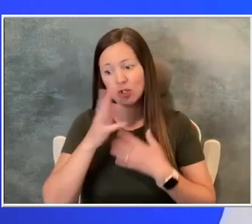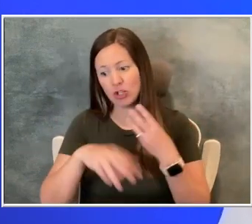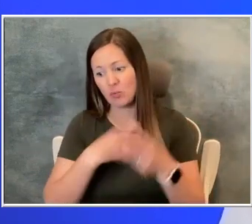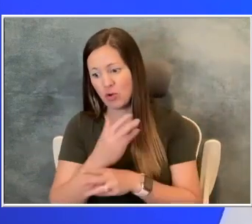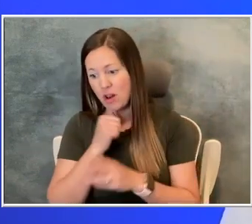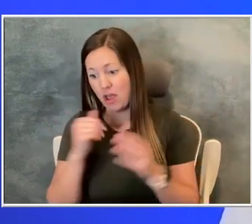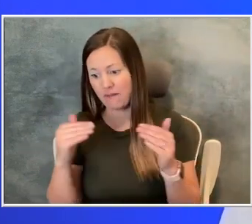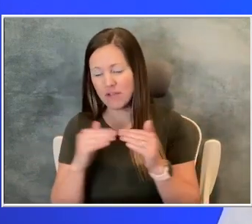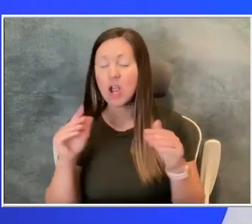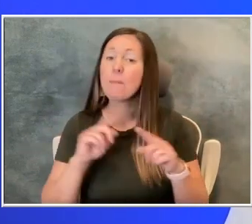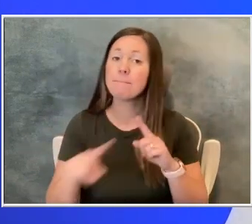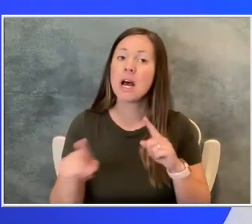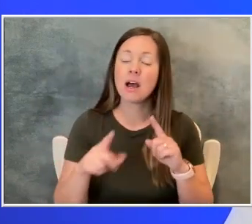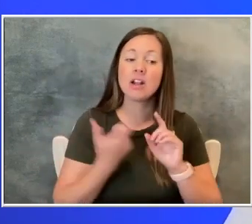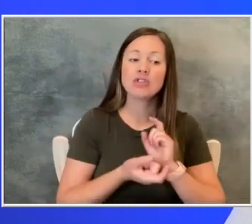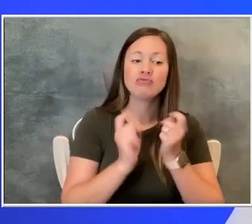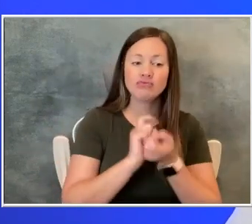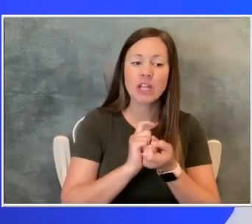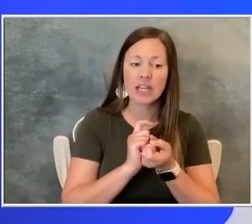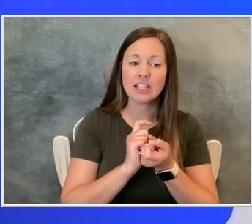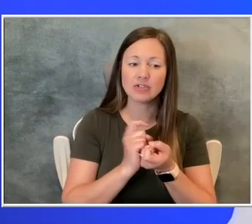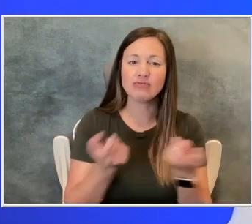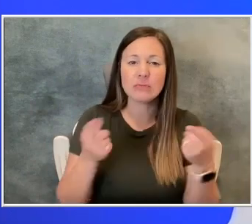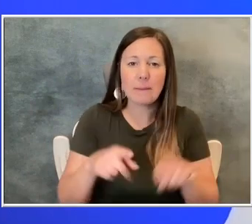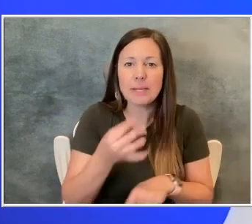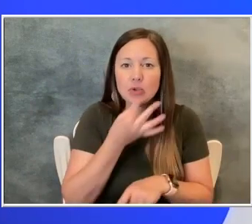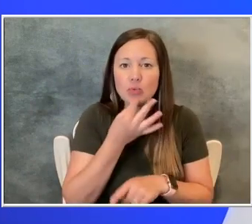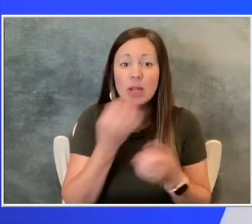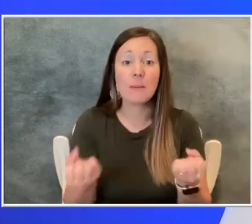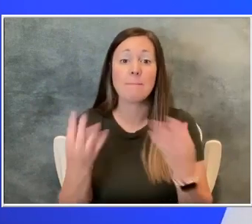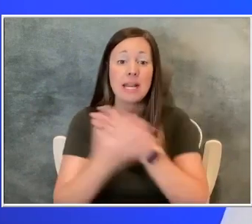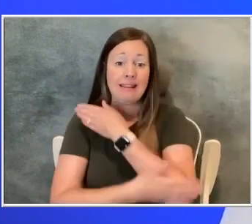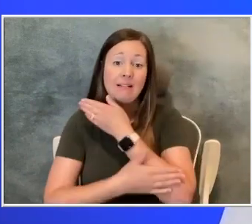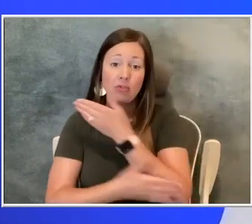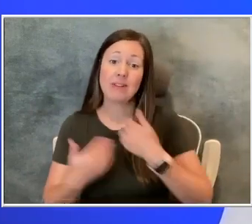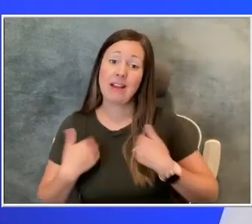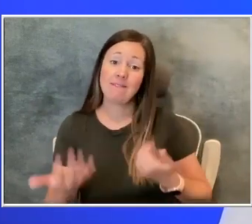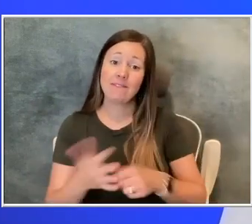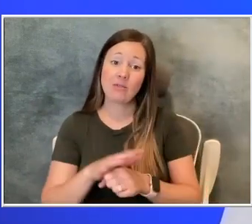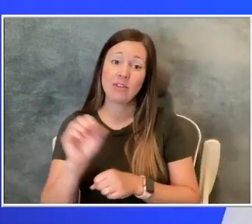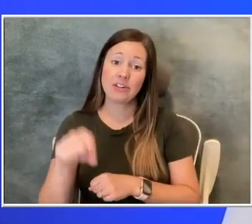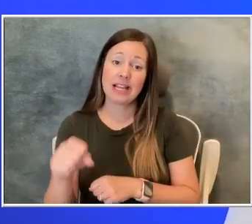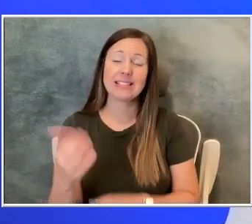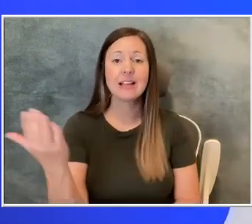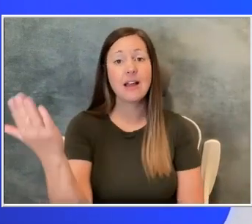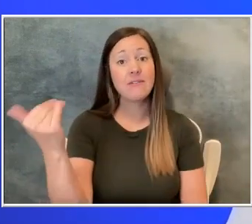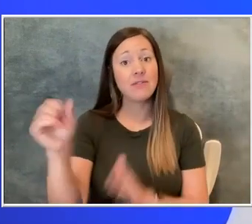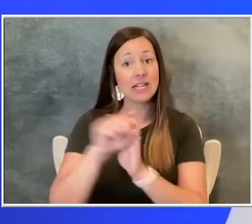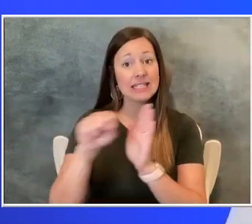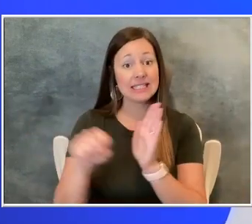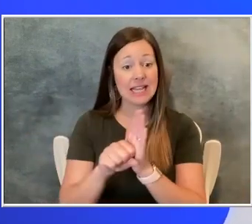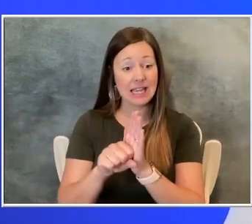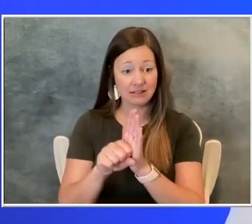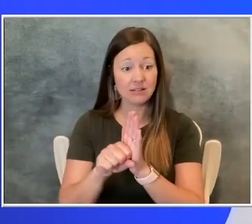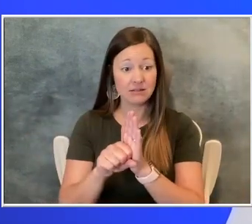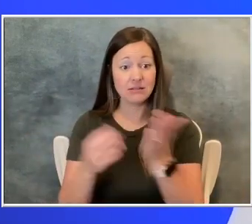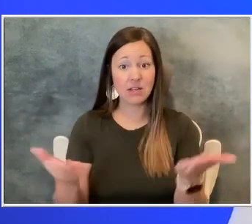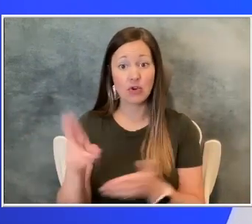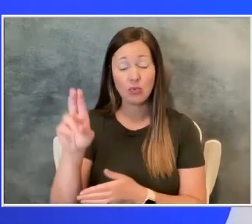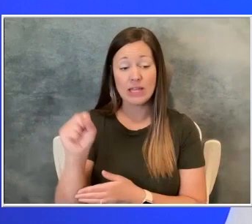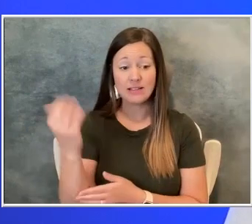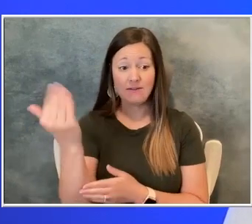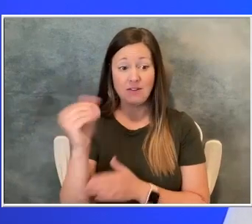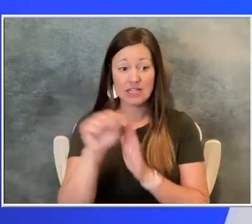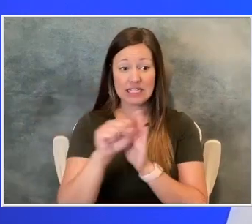change afoot. Lots of countries actually have coverage. 15 states in the United States have coverage